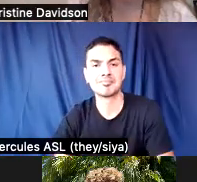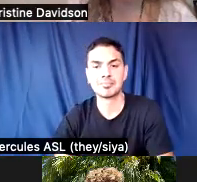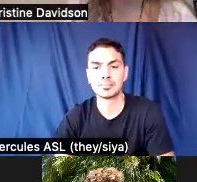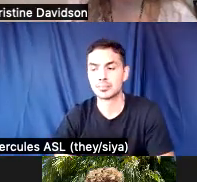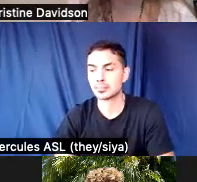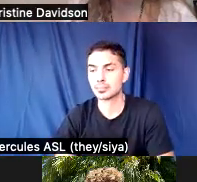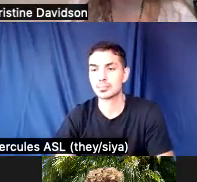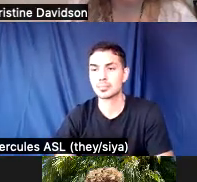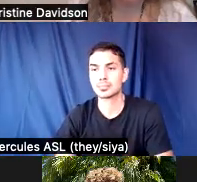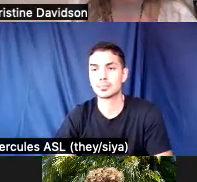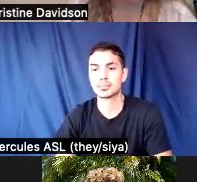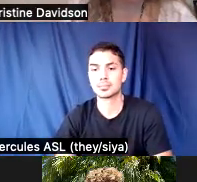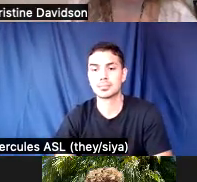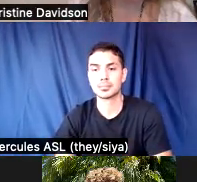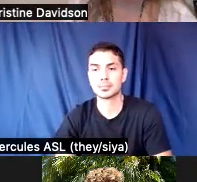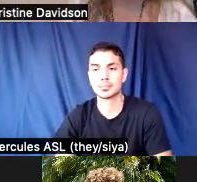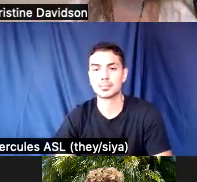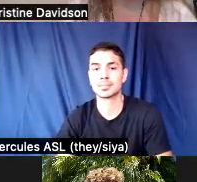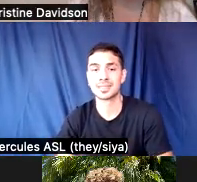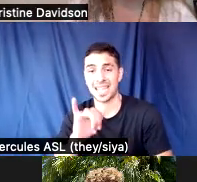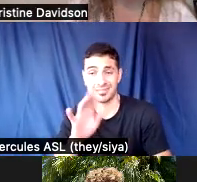makes a risk factor.